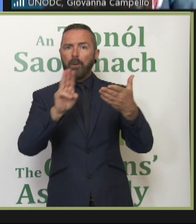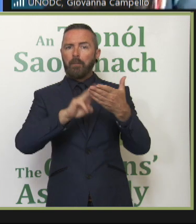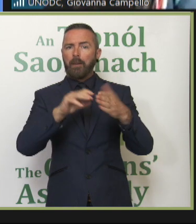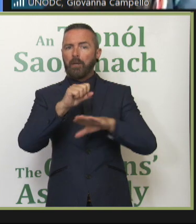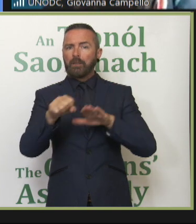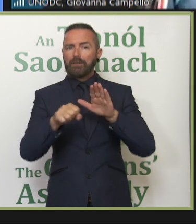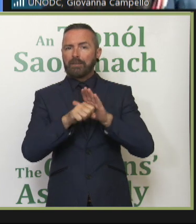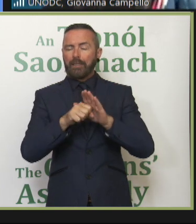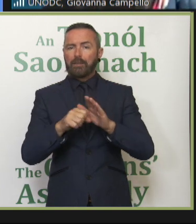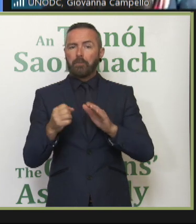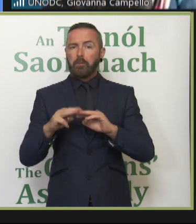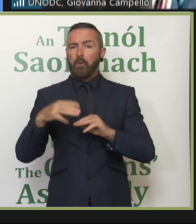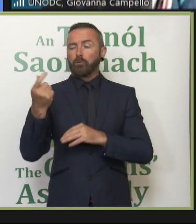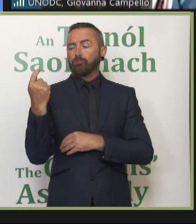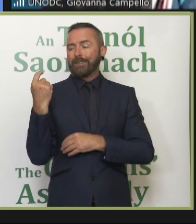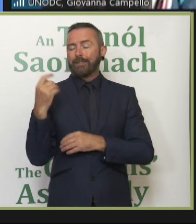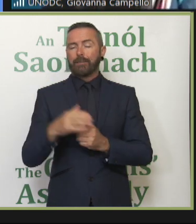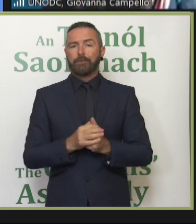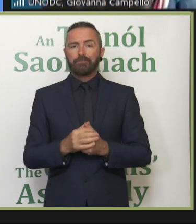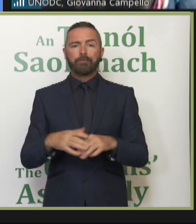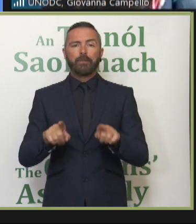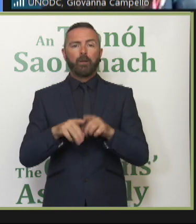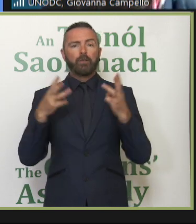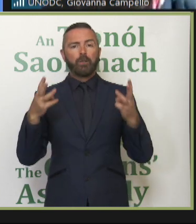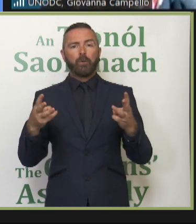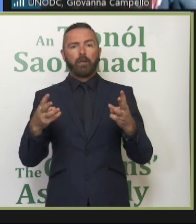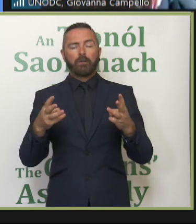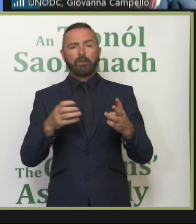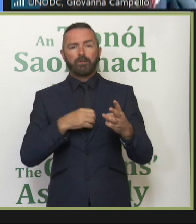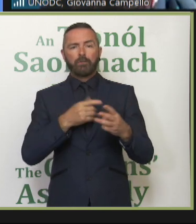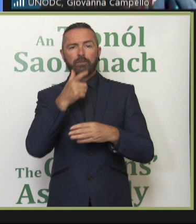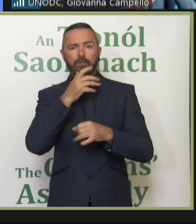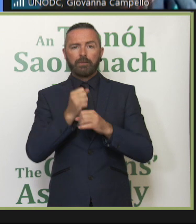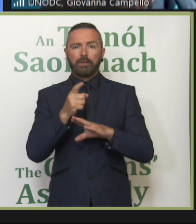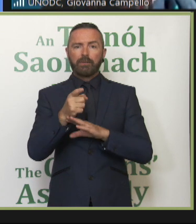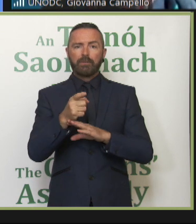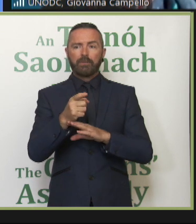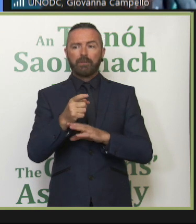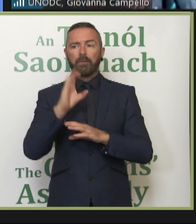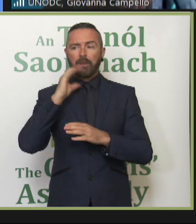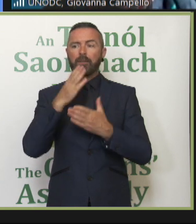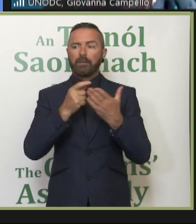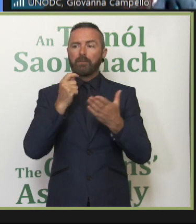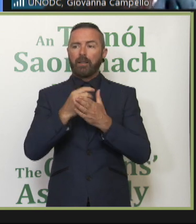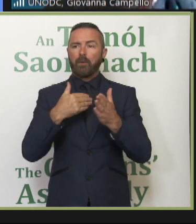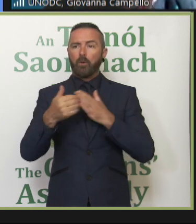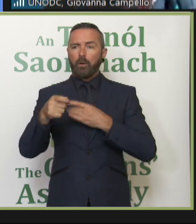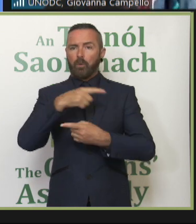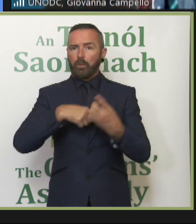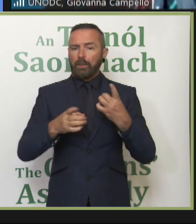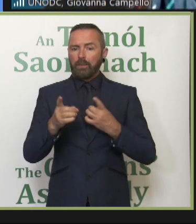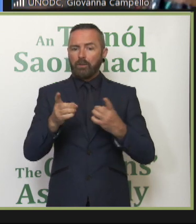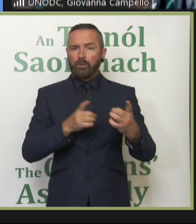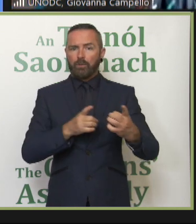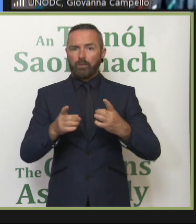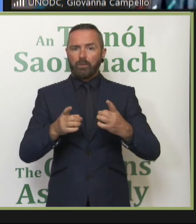more recently. And I would like to underline this because sometimes what we do is seen a